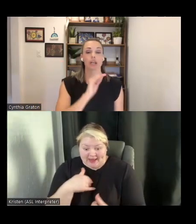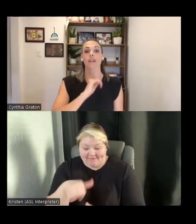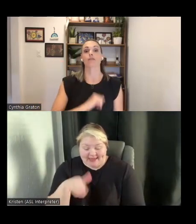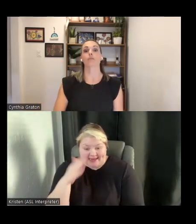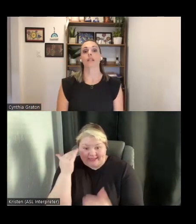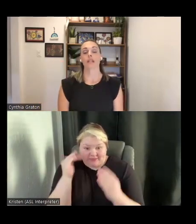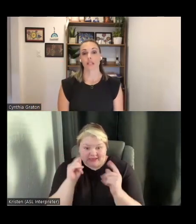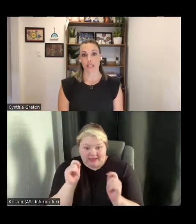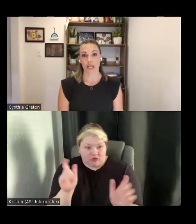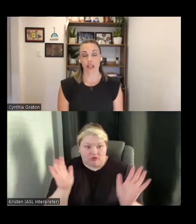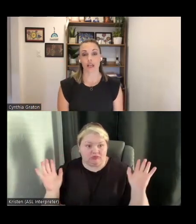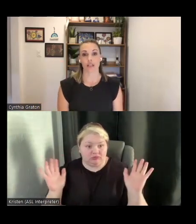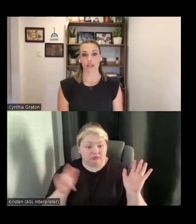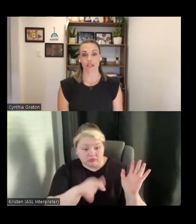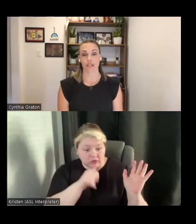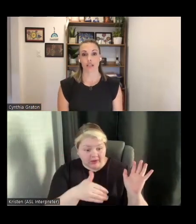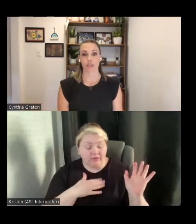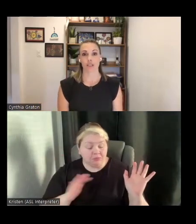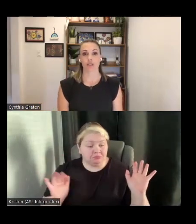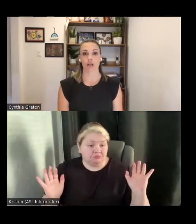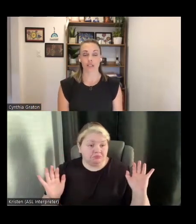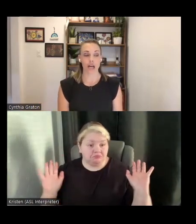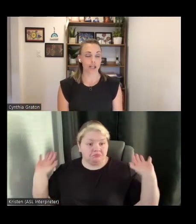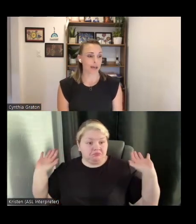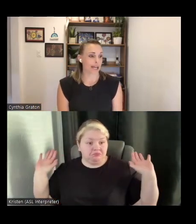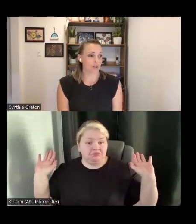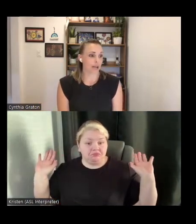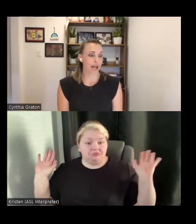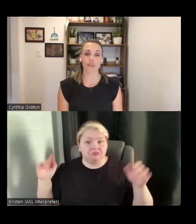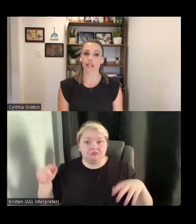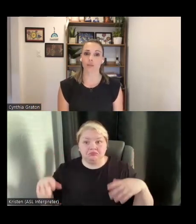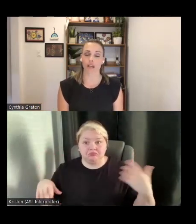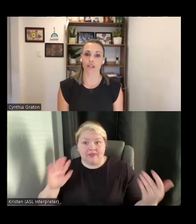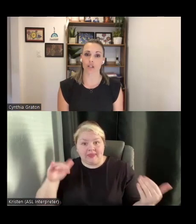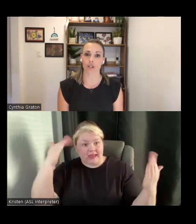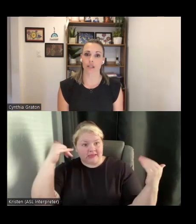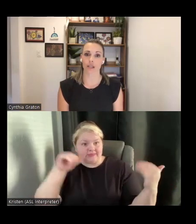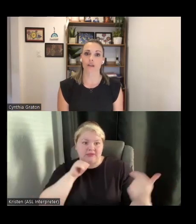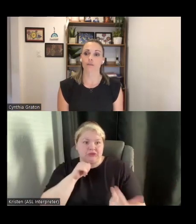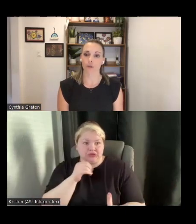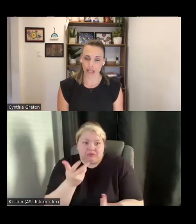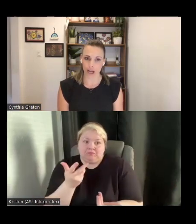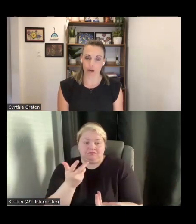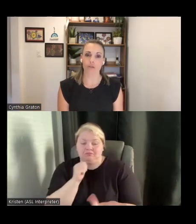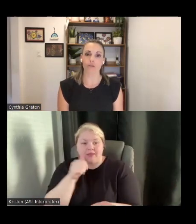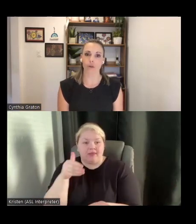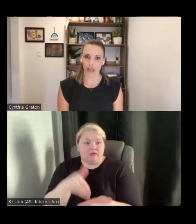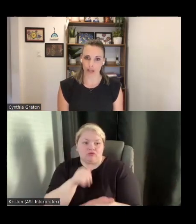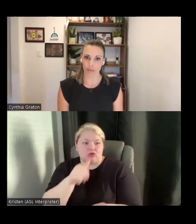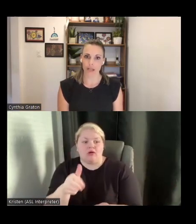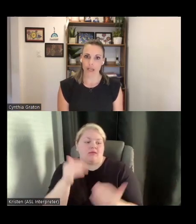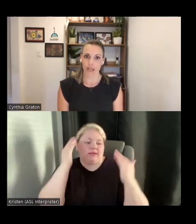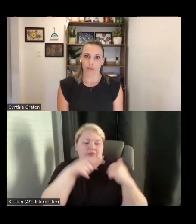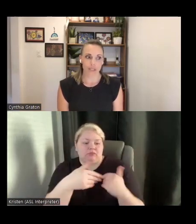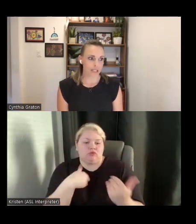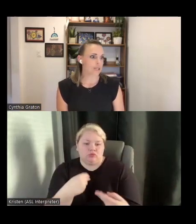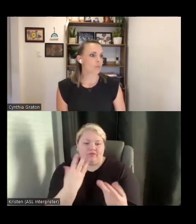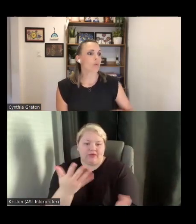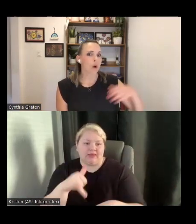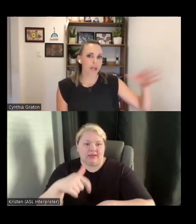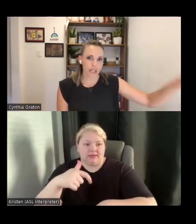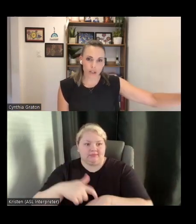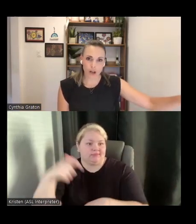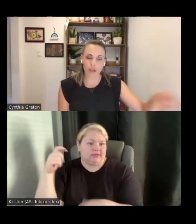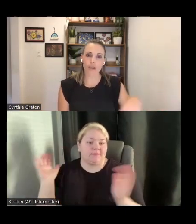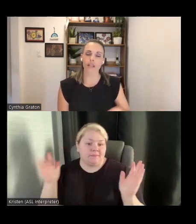that Jake give me his ELA assignment on time. I don't have that expectation for now, for him, because